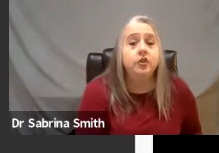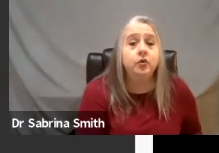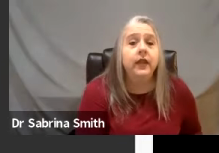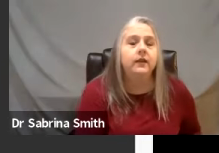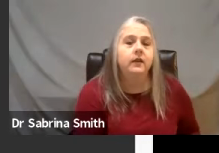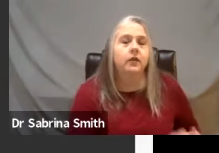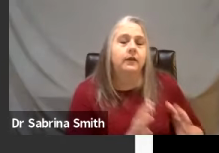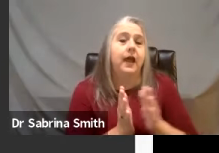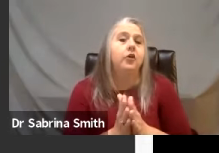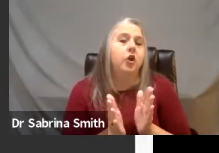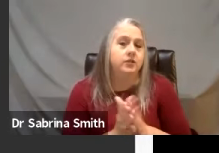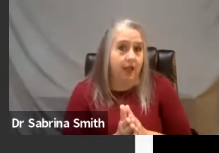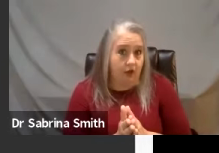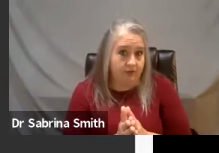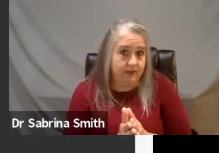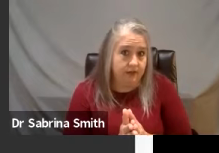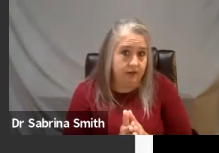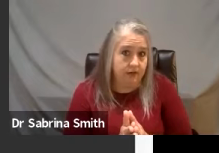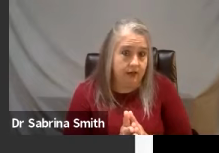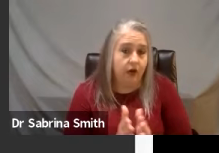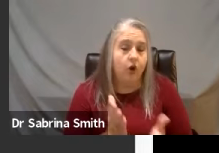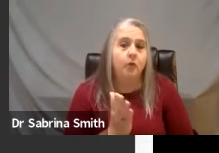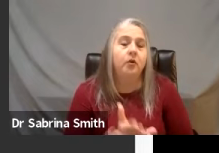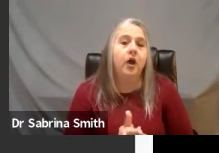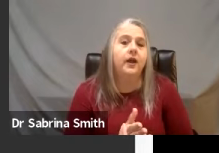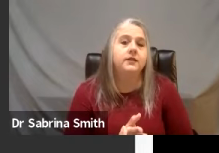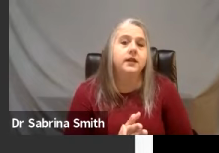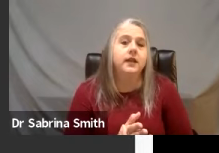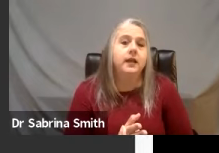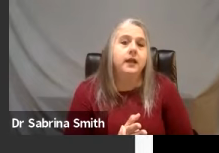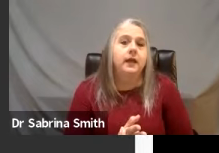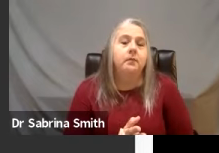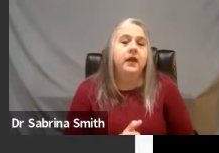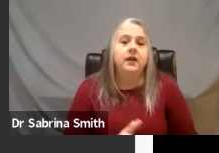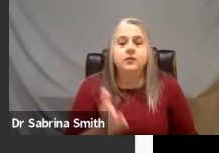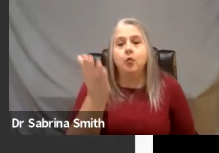we do get down on ourselves and our own product